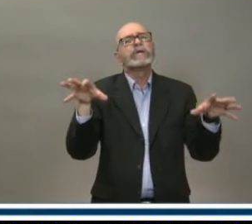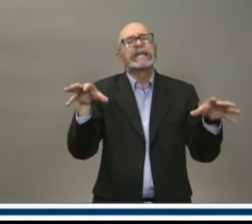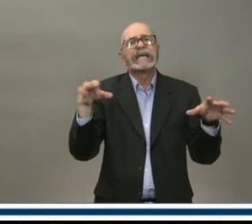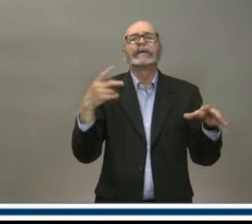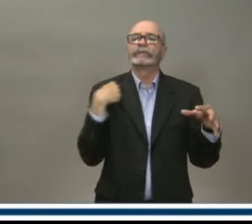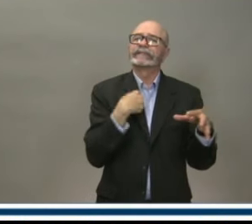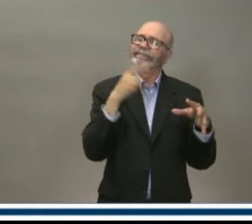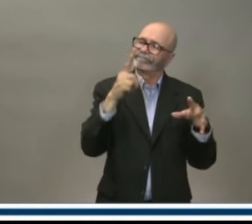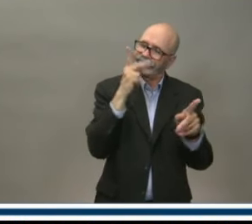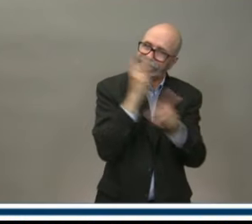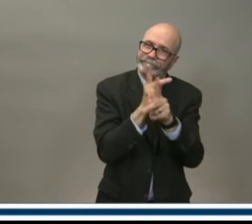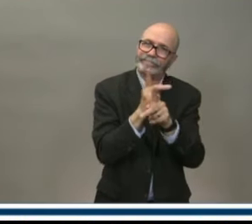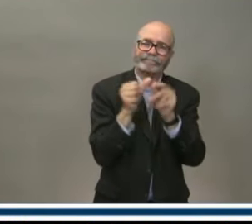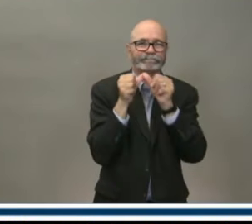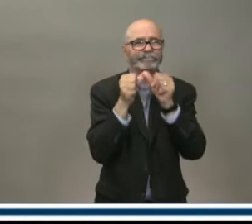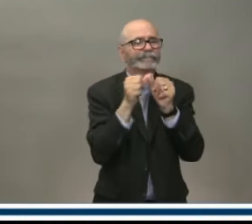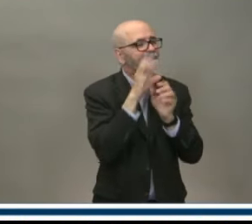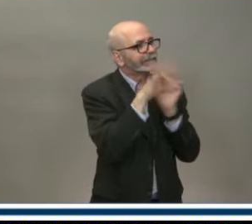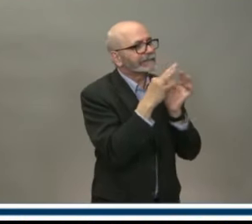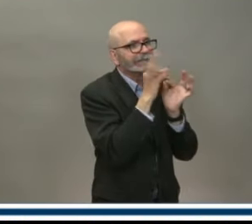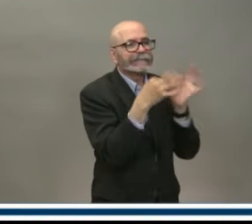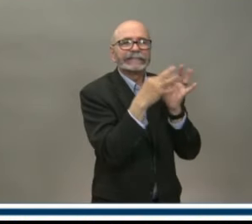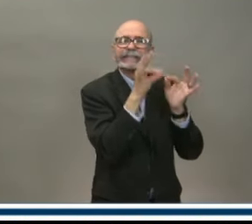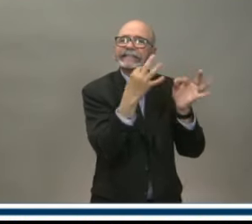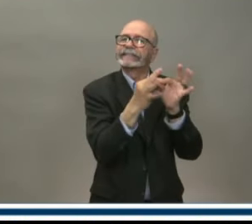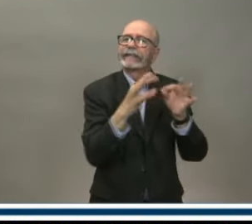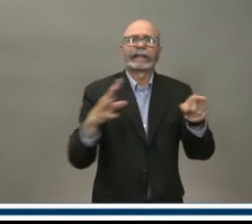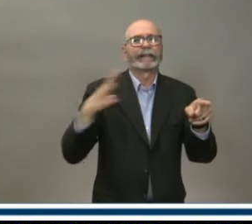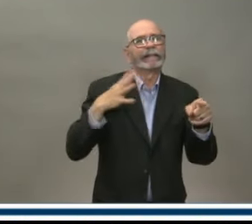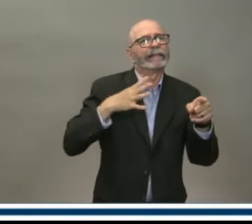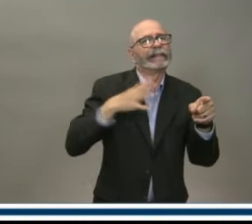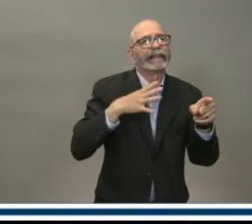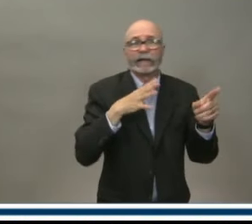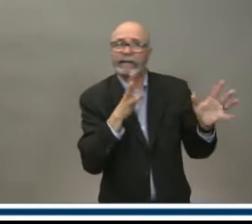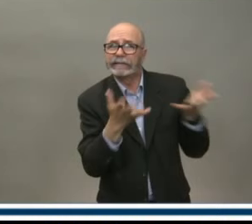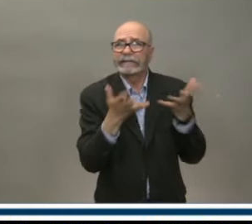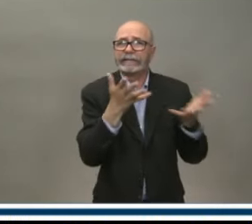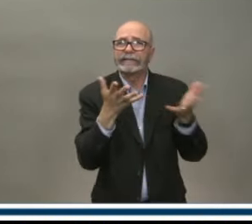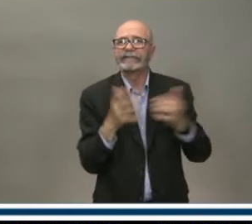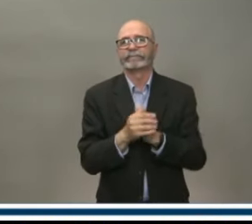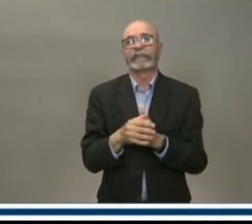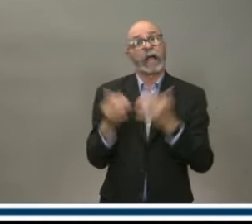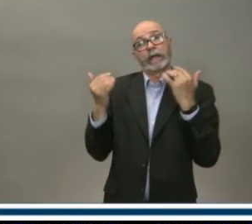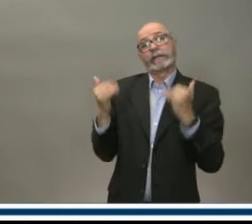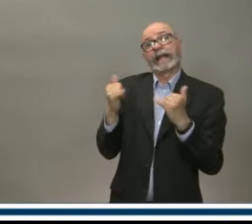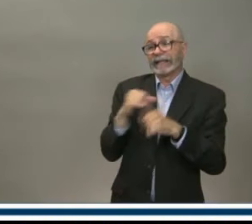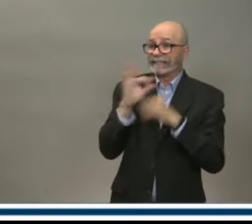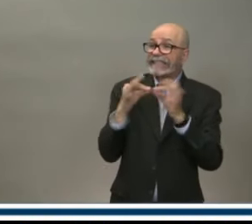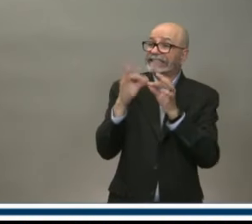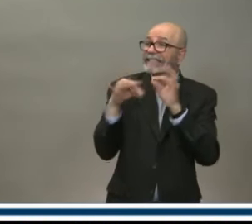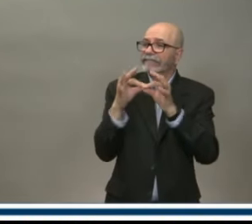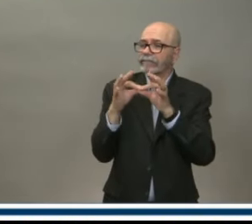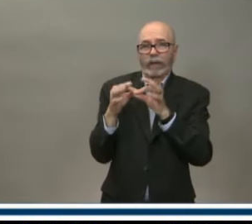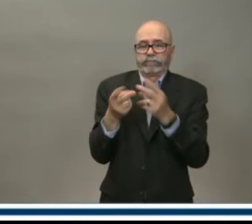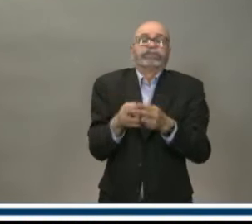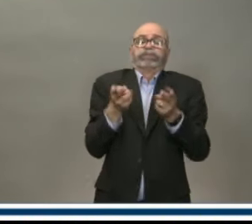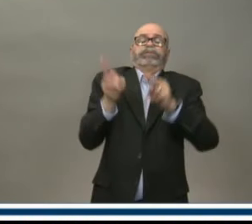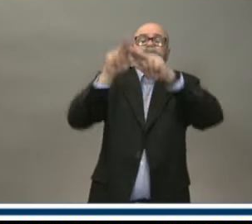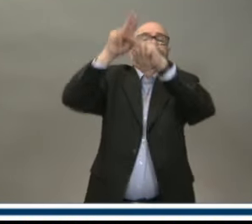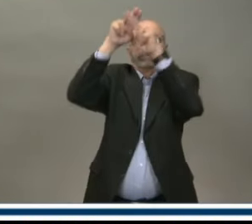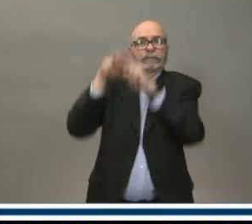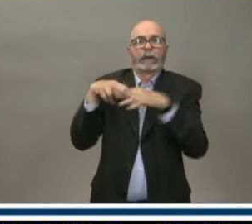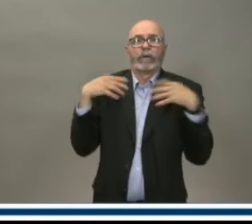key part of our strategy. We are testing more Nova Scotians per capita than any other